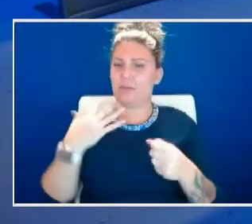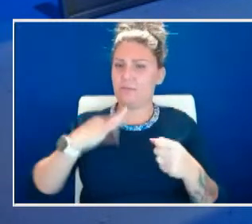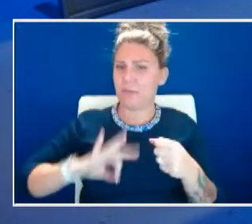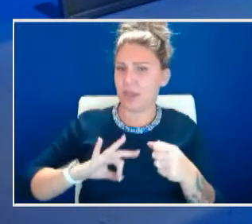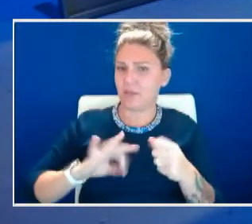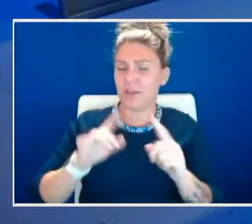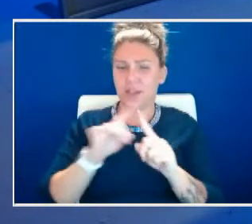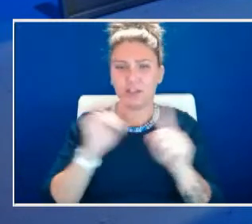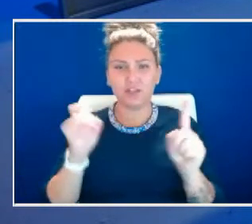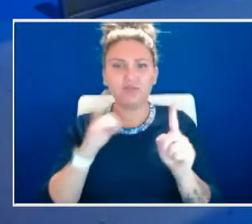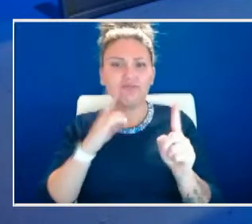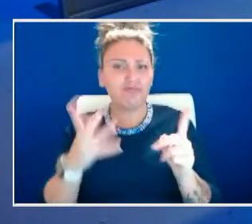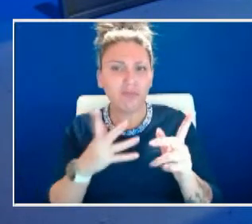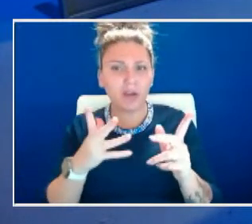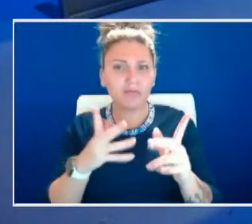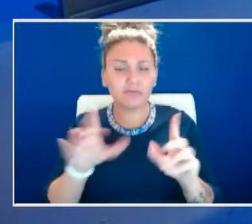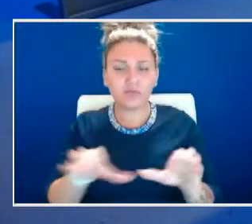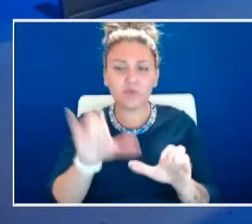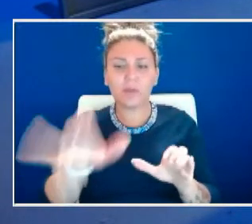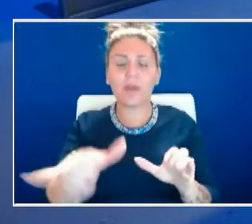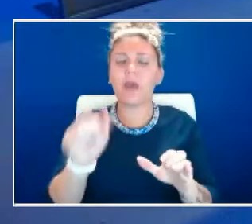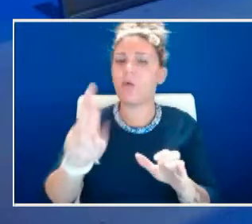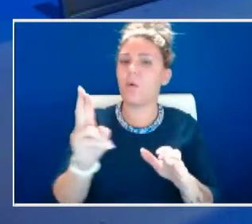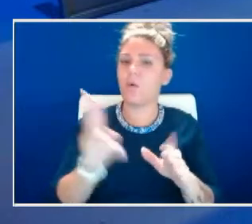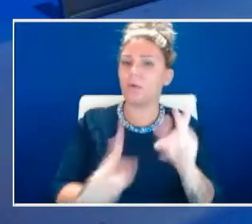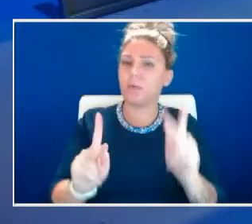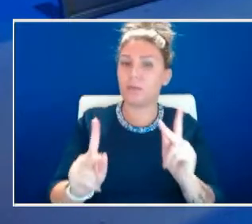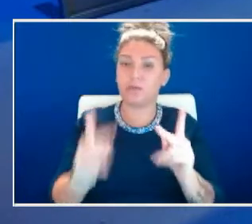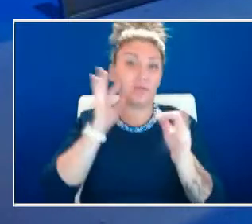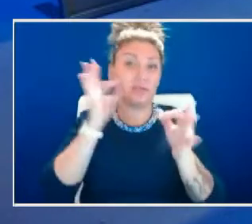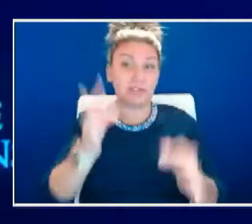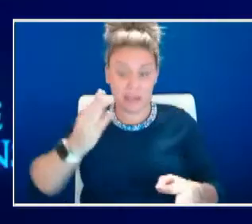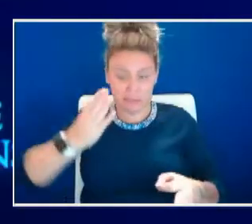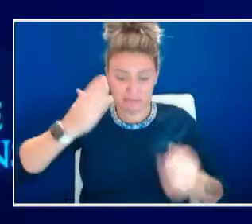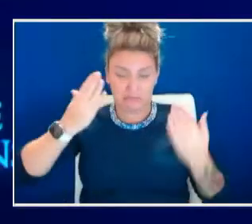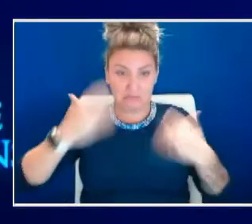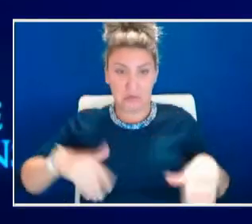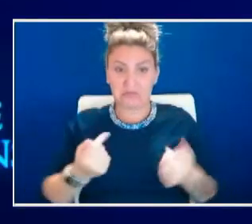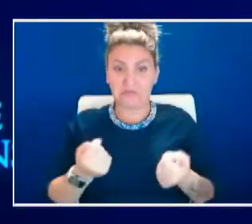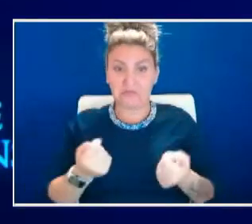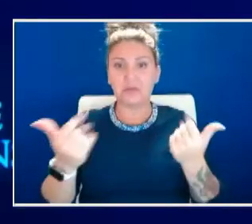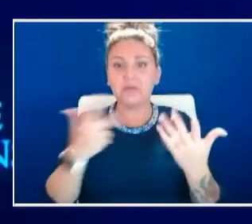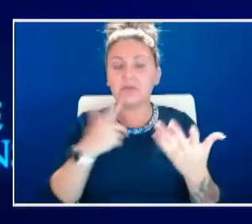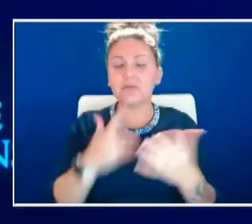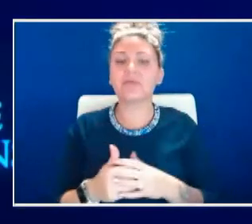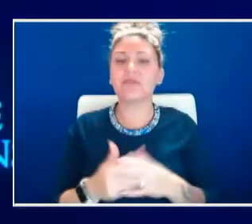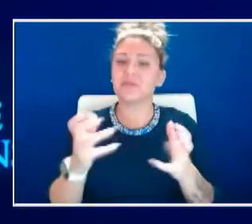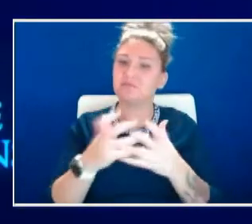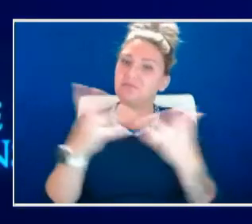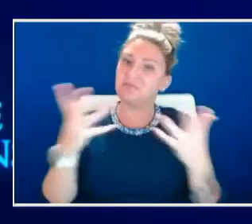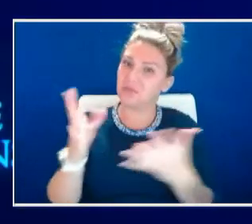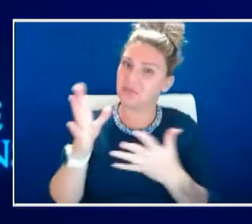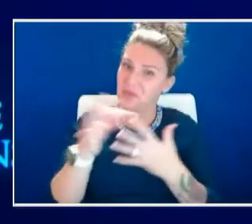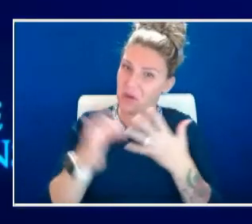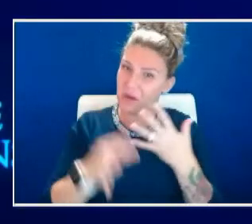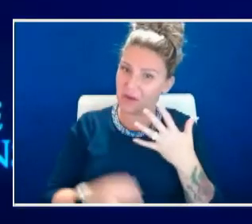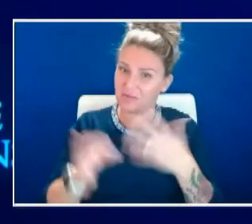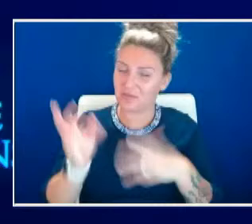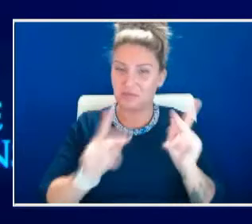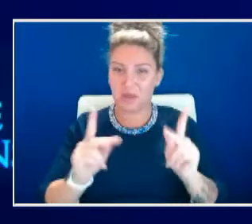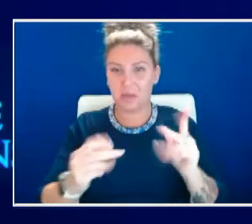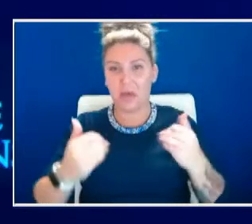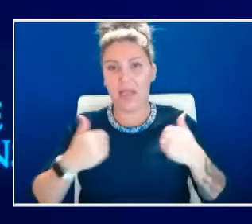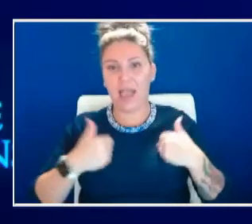what about people who just choose not to do the reconstruction? Yeah, there is multiple options for patients undergoing